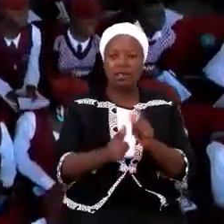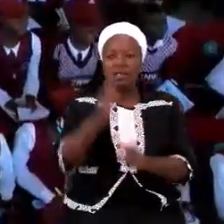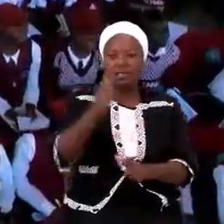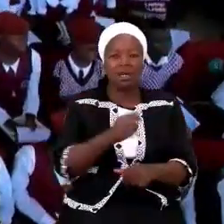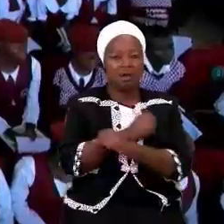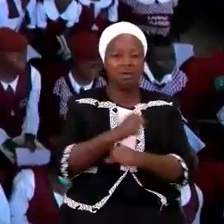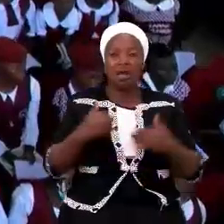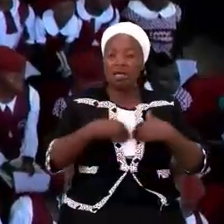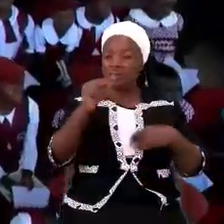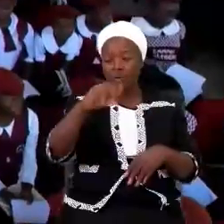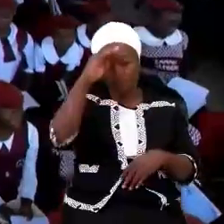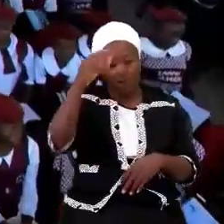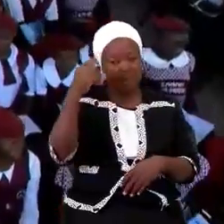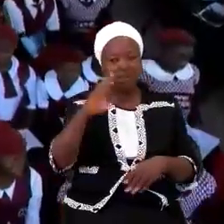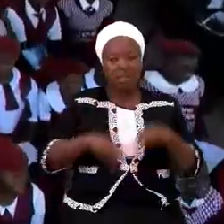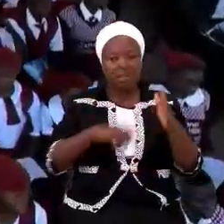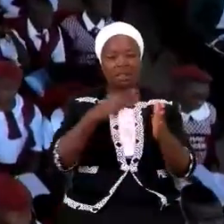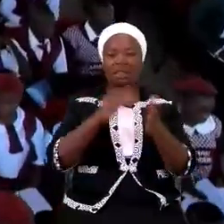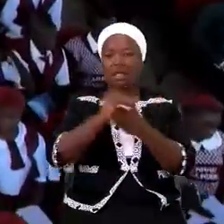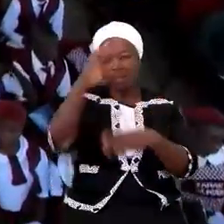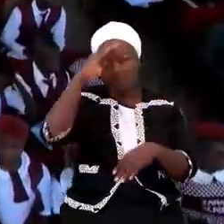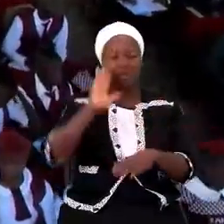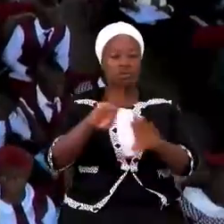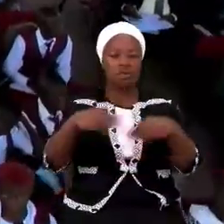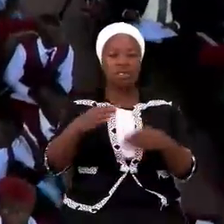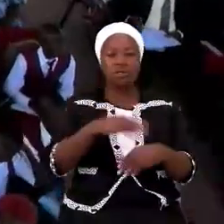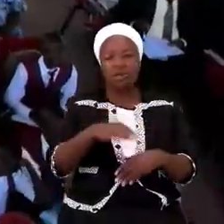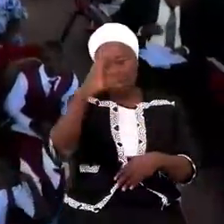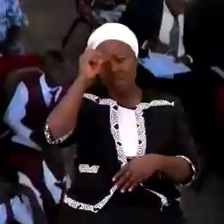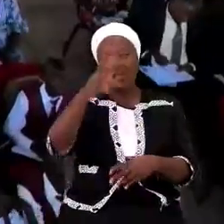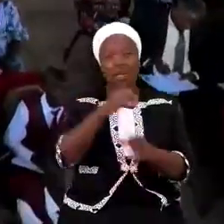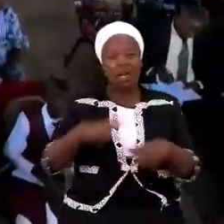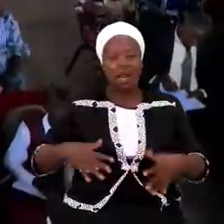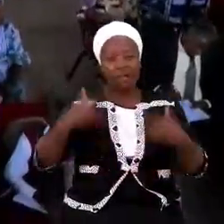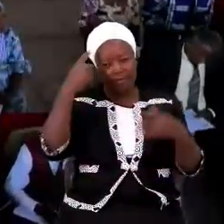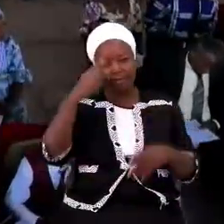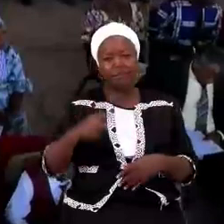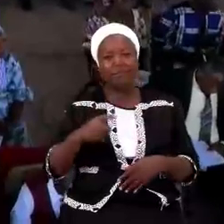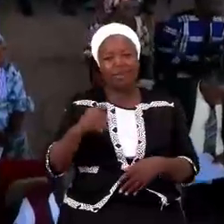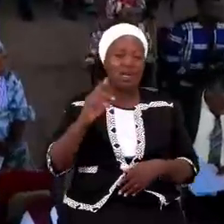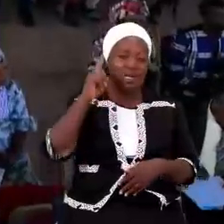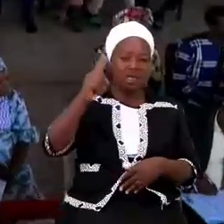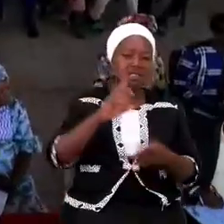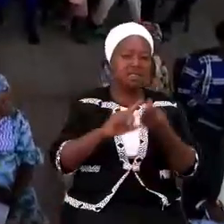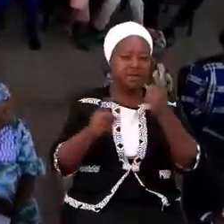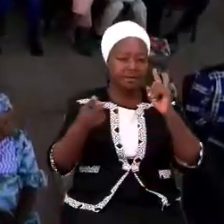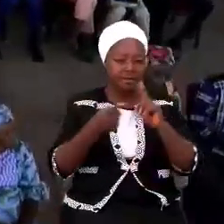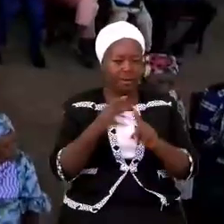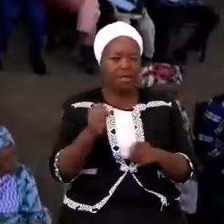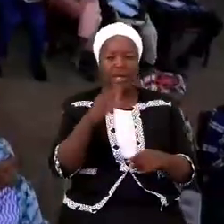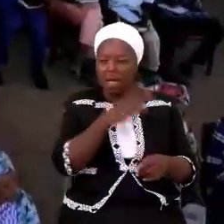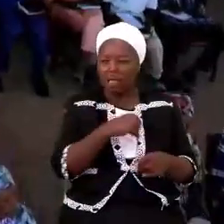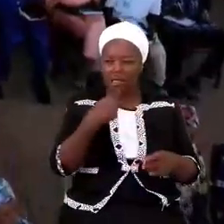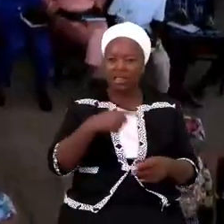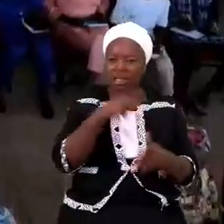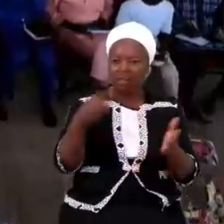his friends. And he says, this is a sign that people will know that you are my disciples